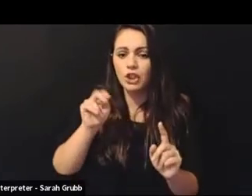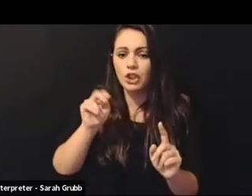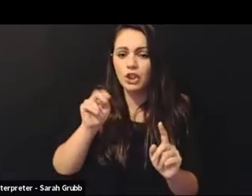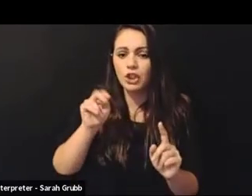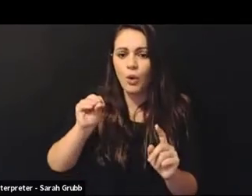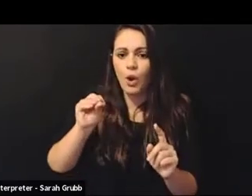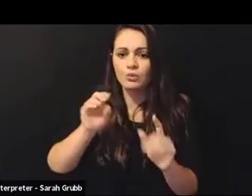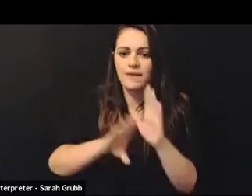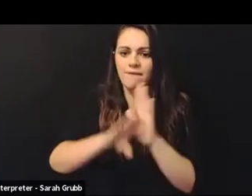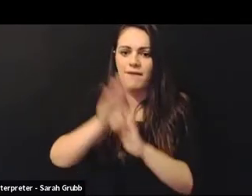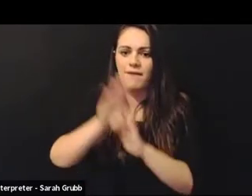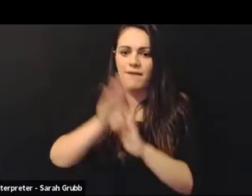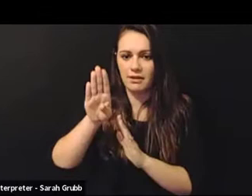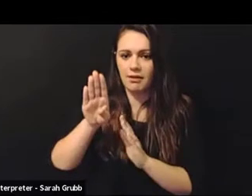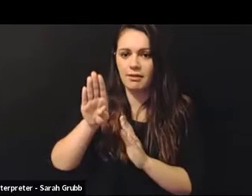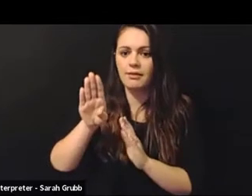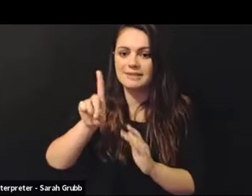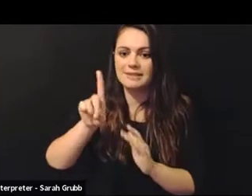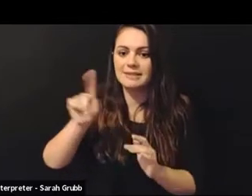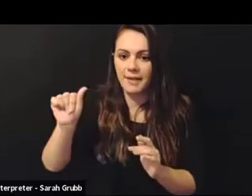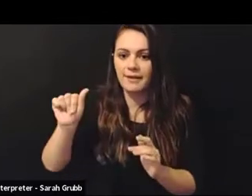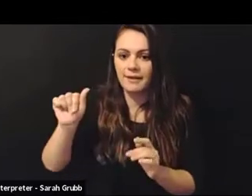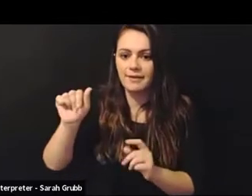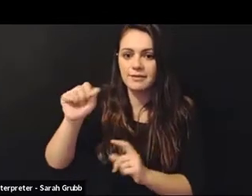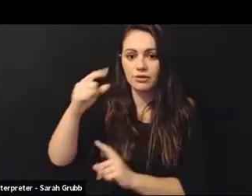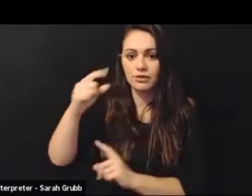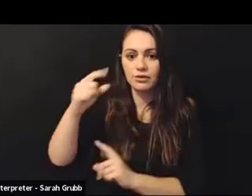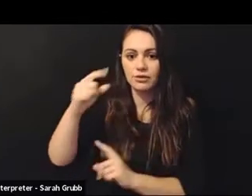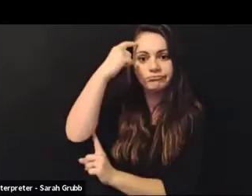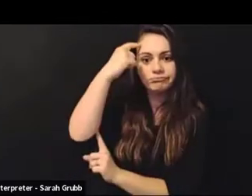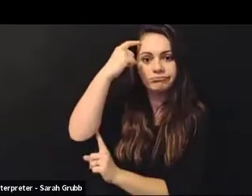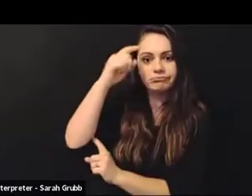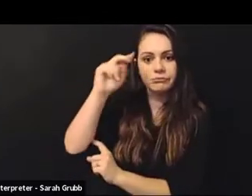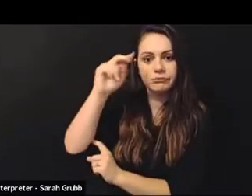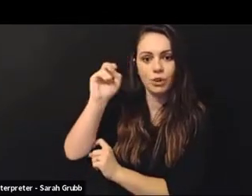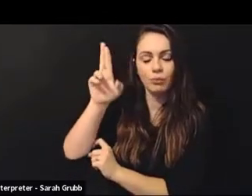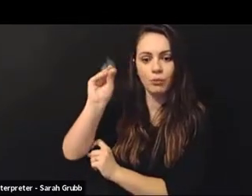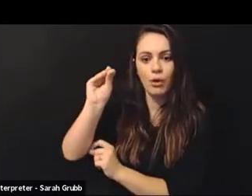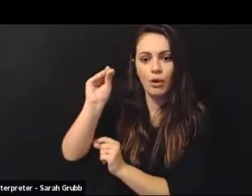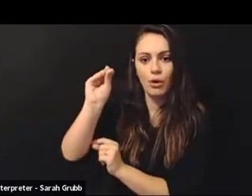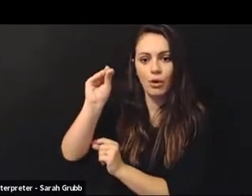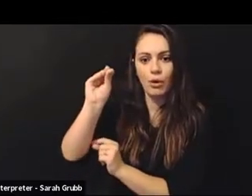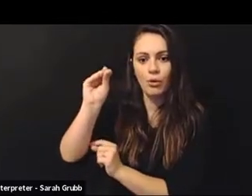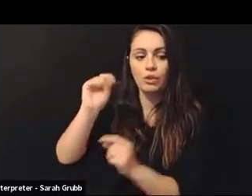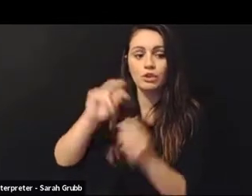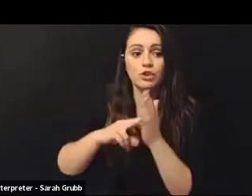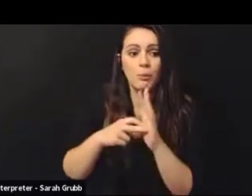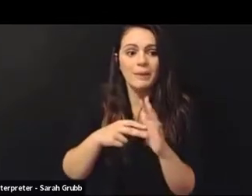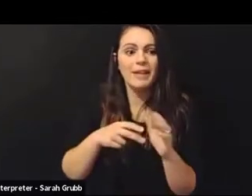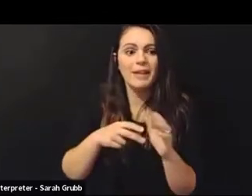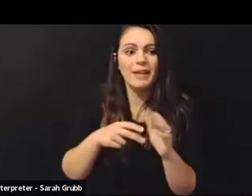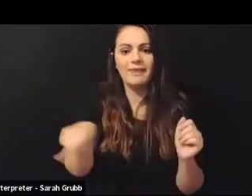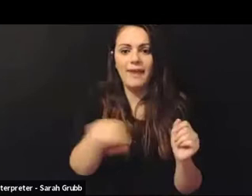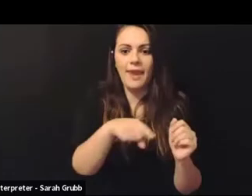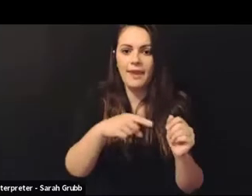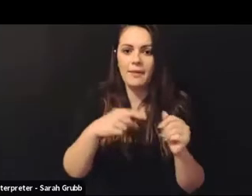neurodevelopmental disability. So it's something that occurs in the brain. So they are processing sensory information very, very